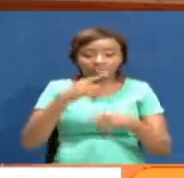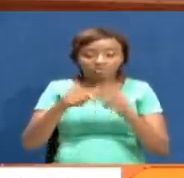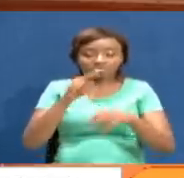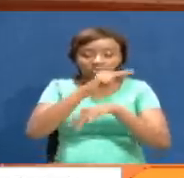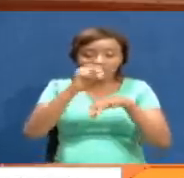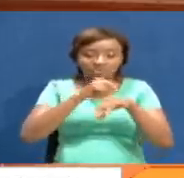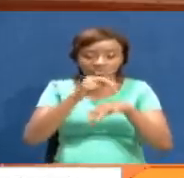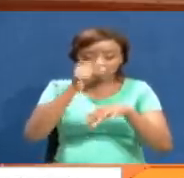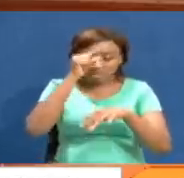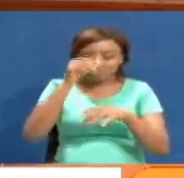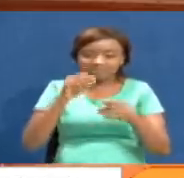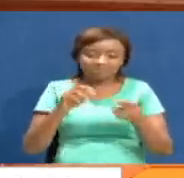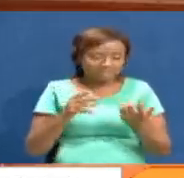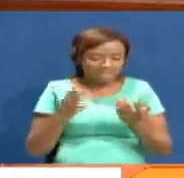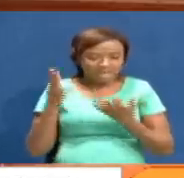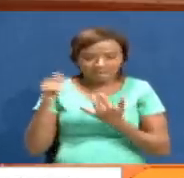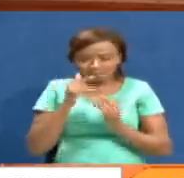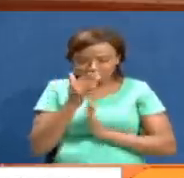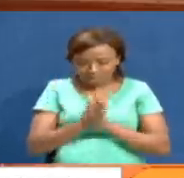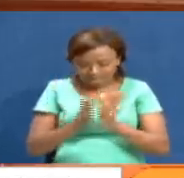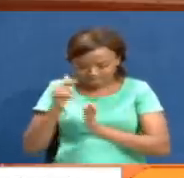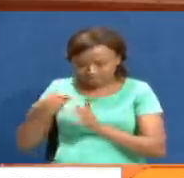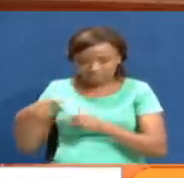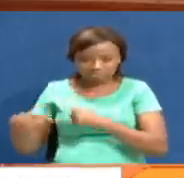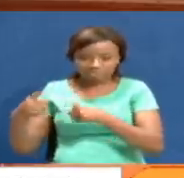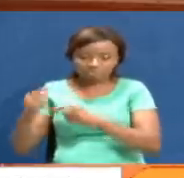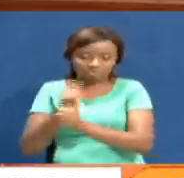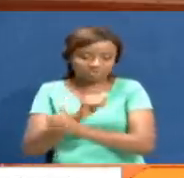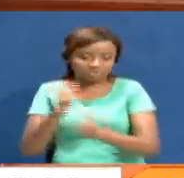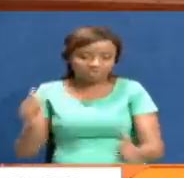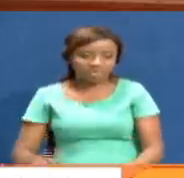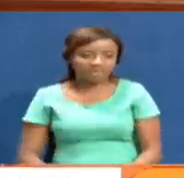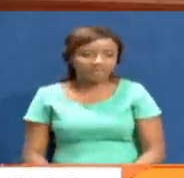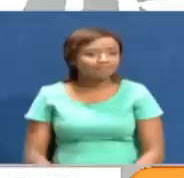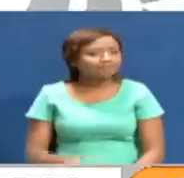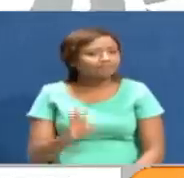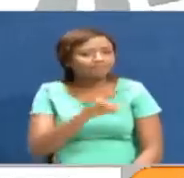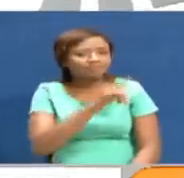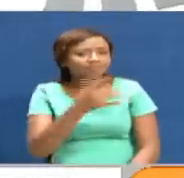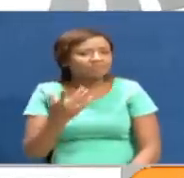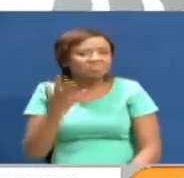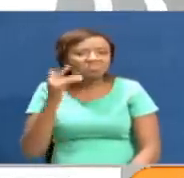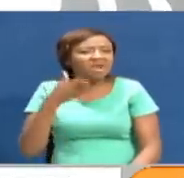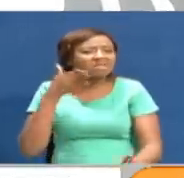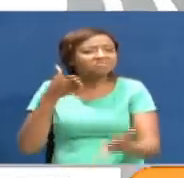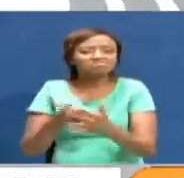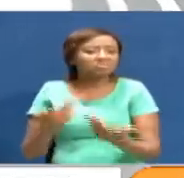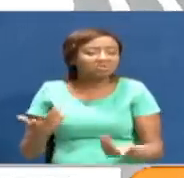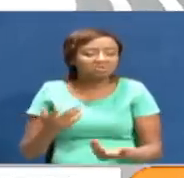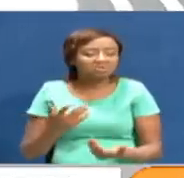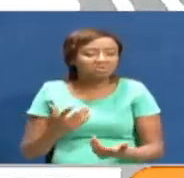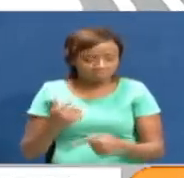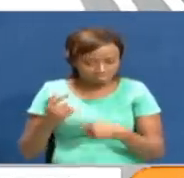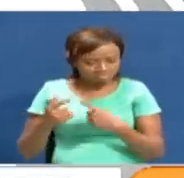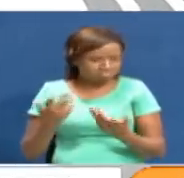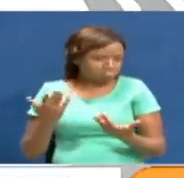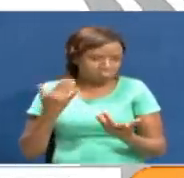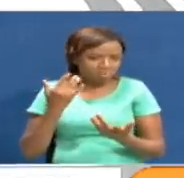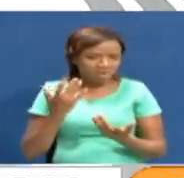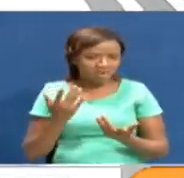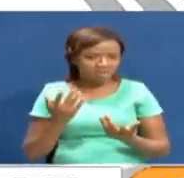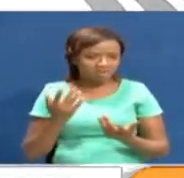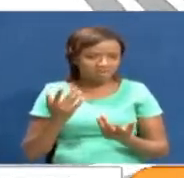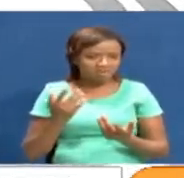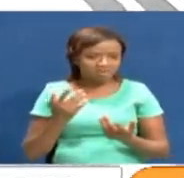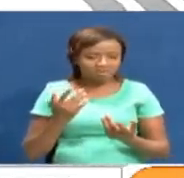sure the plans that we have set will continue rolling on for the better. What's to stop them from being, from